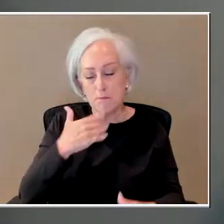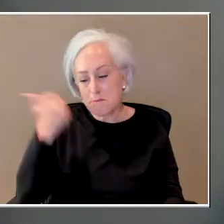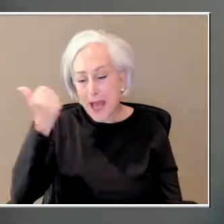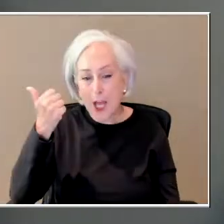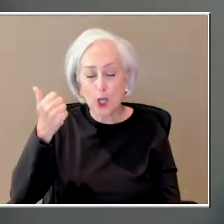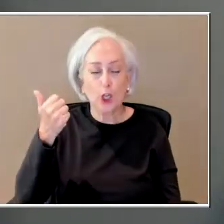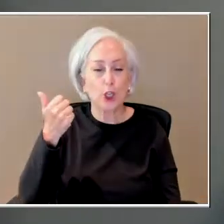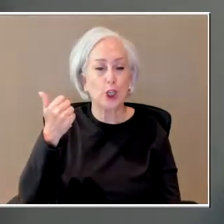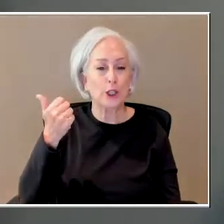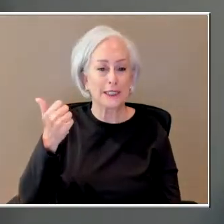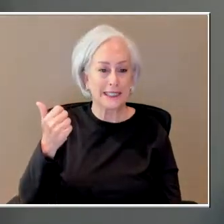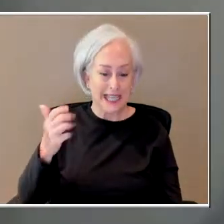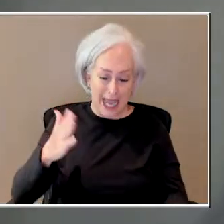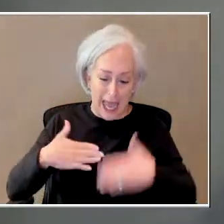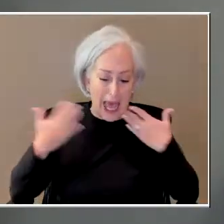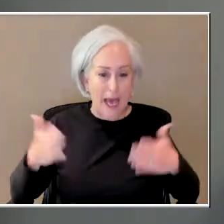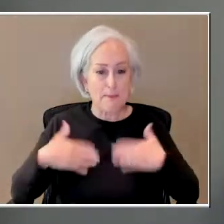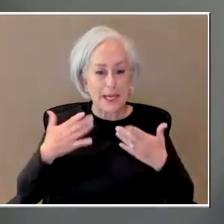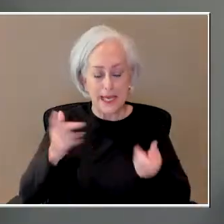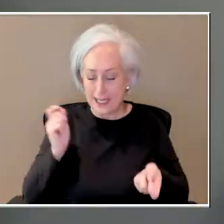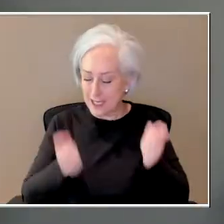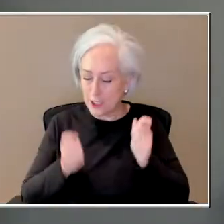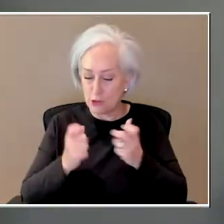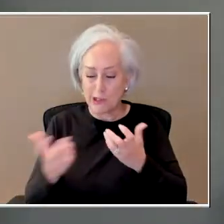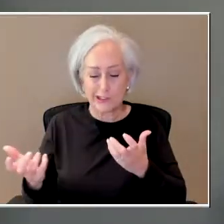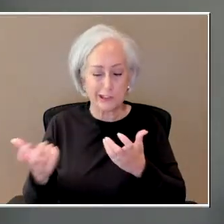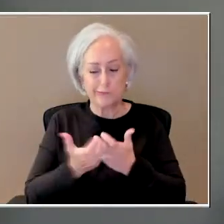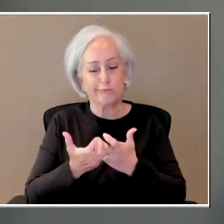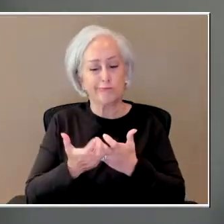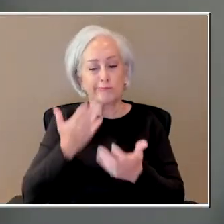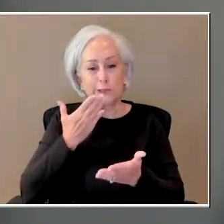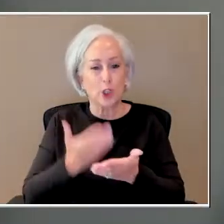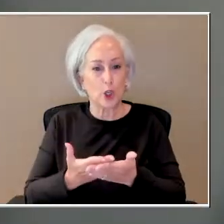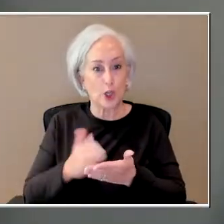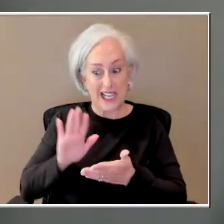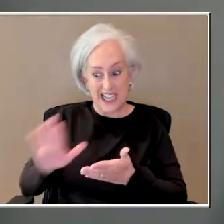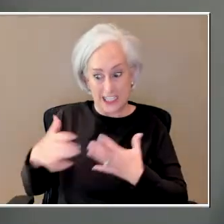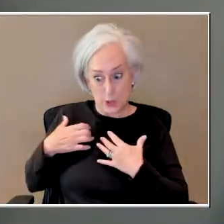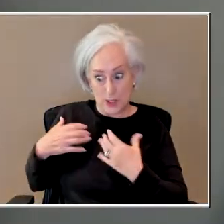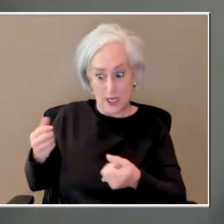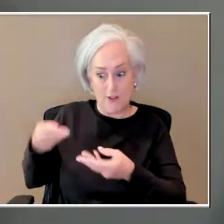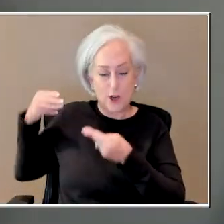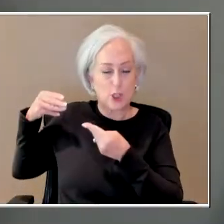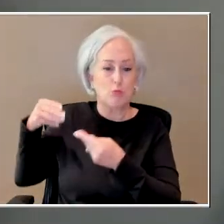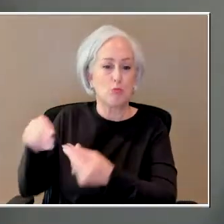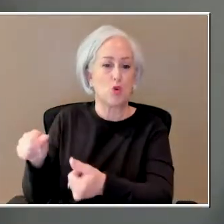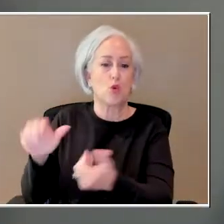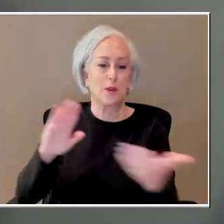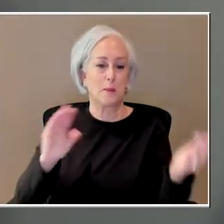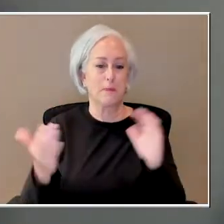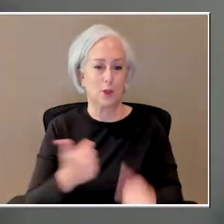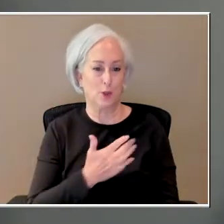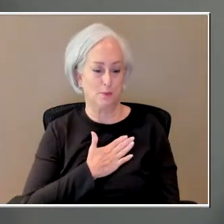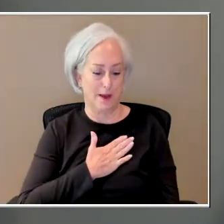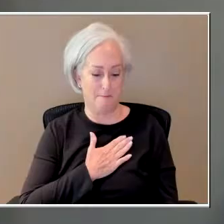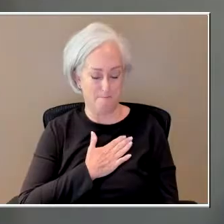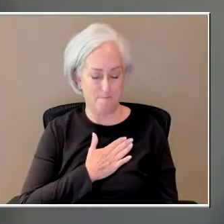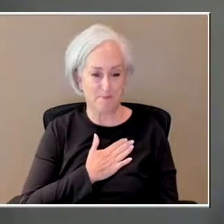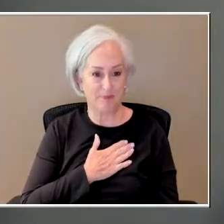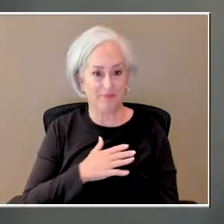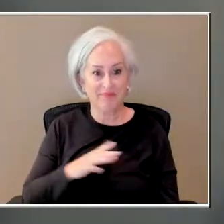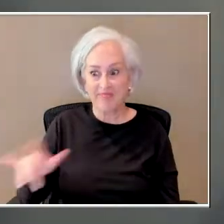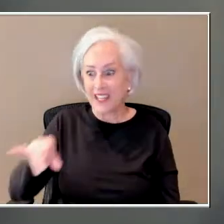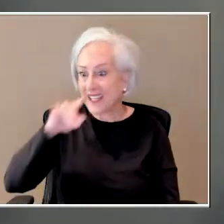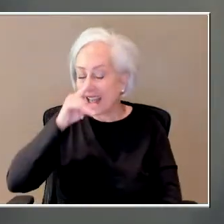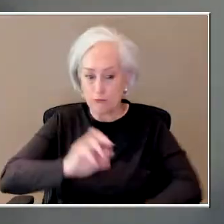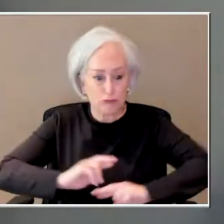be happy and adjusting very well. His recovery was a lot smoother than mine was. And so he was a kid ready to be a